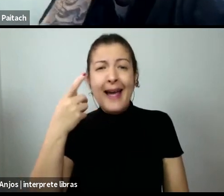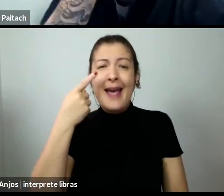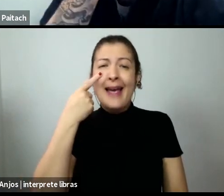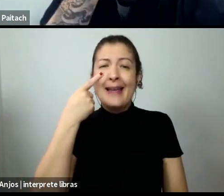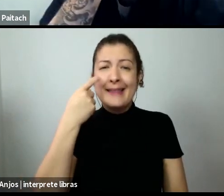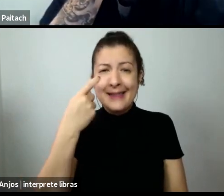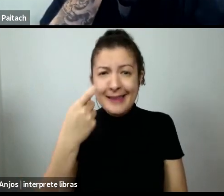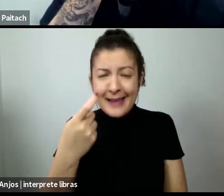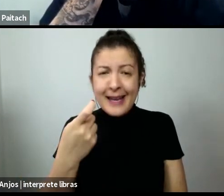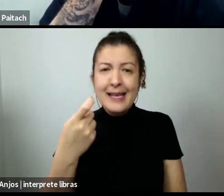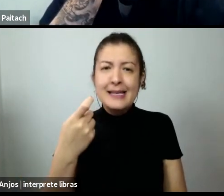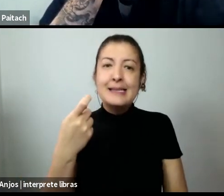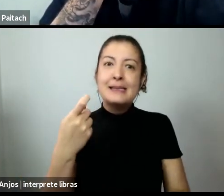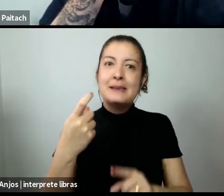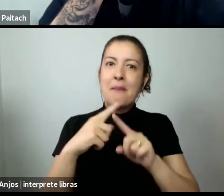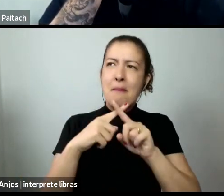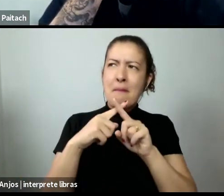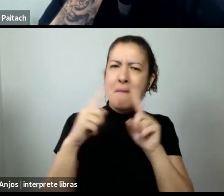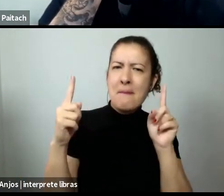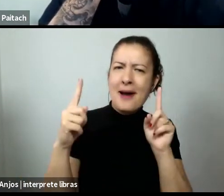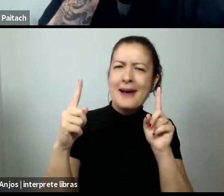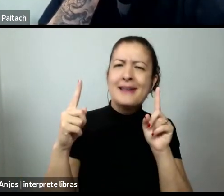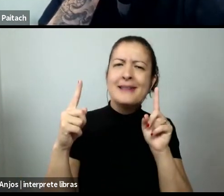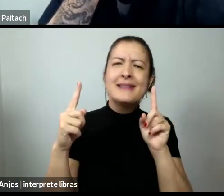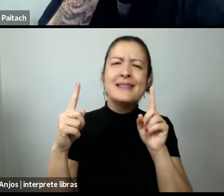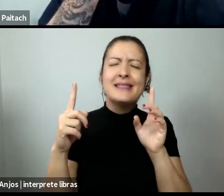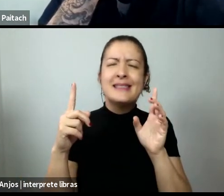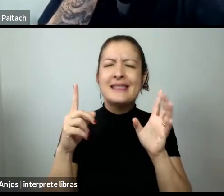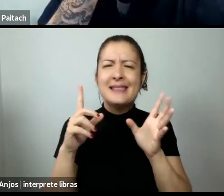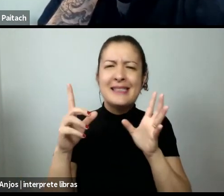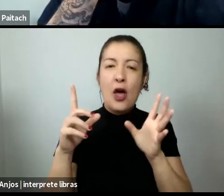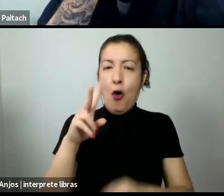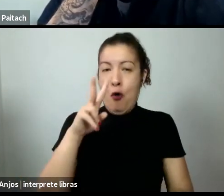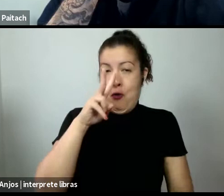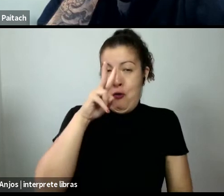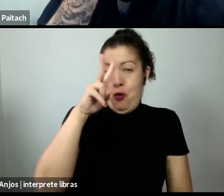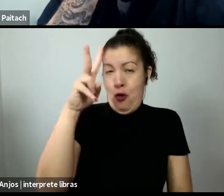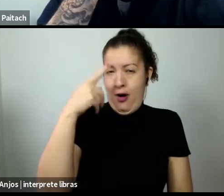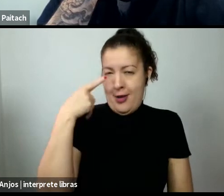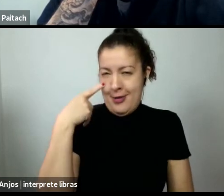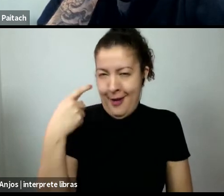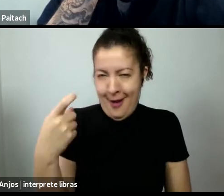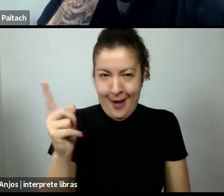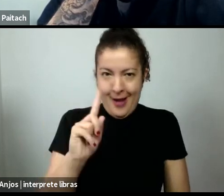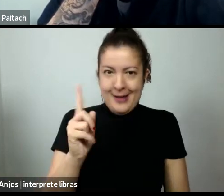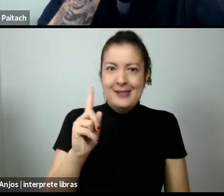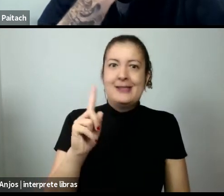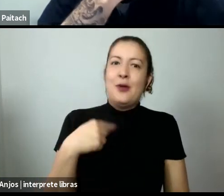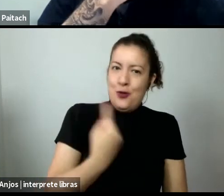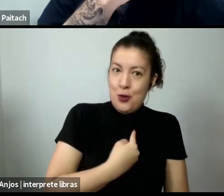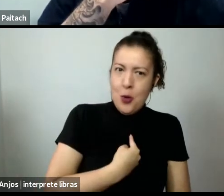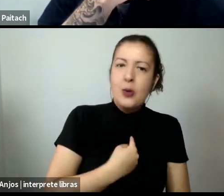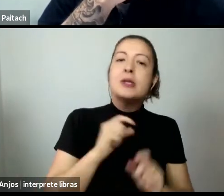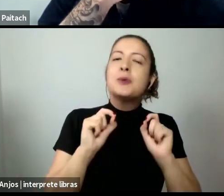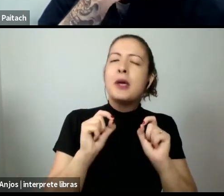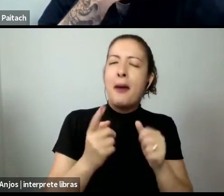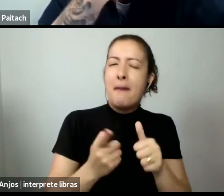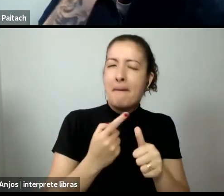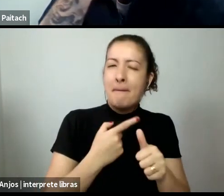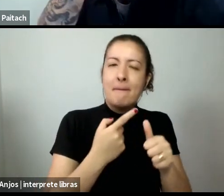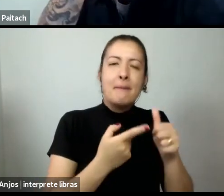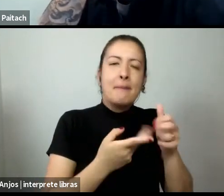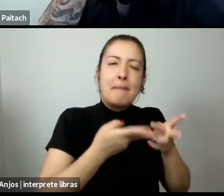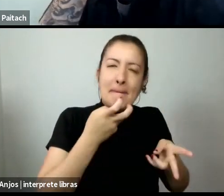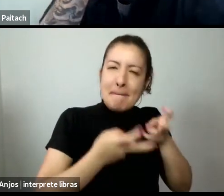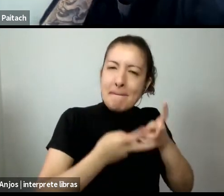the research, pieces of research that we did was trying to evaluate from people how much it